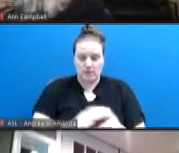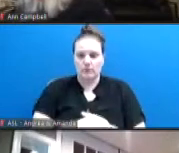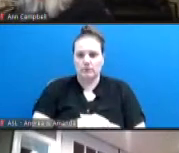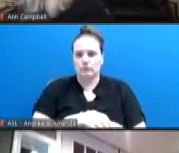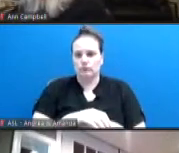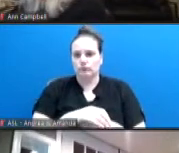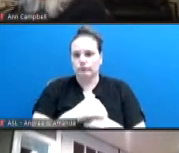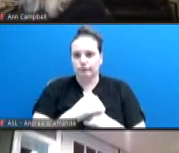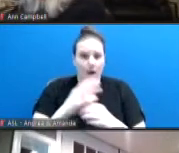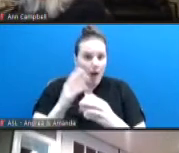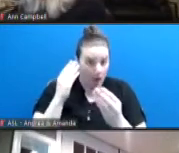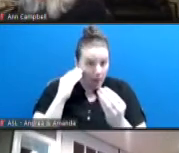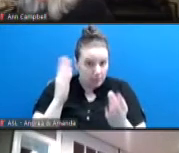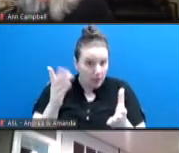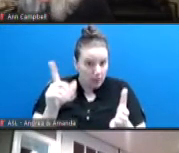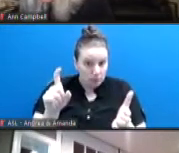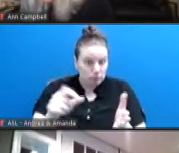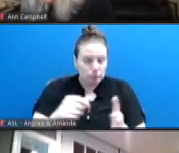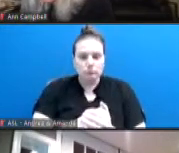mayor's office update?